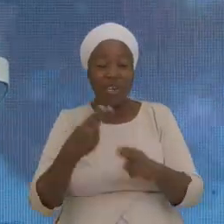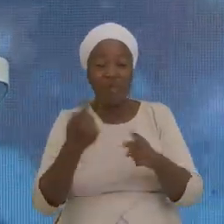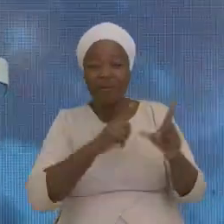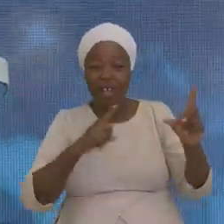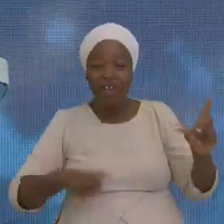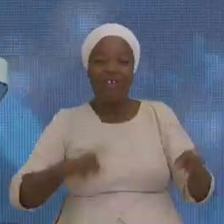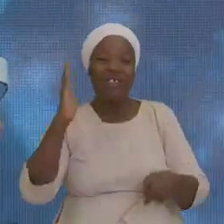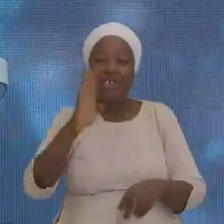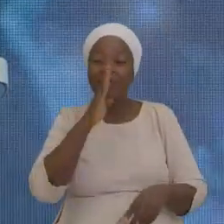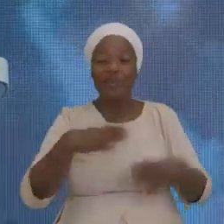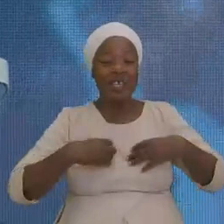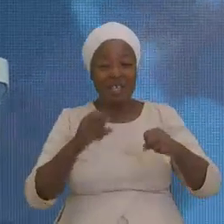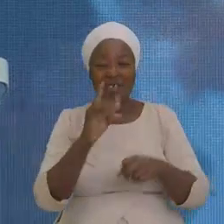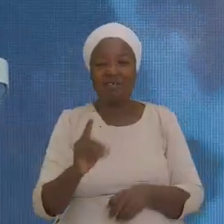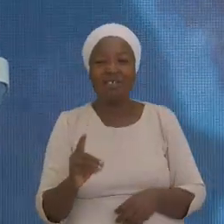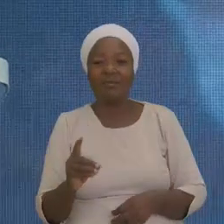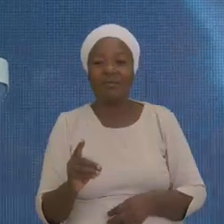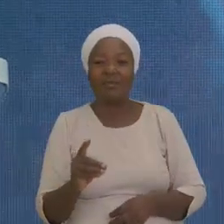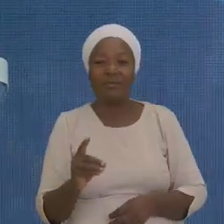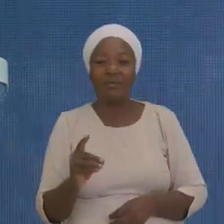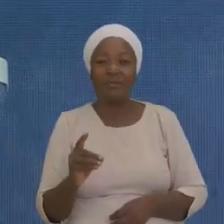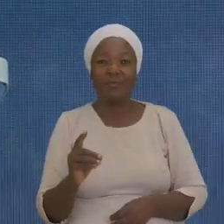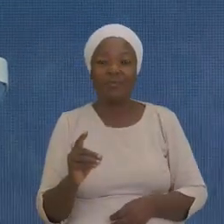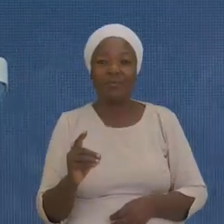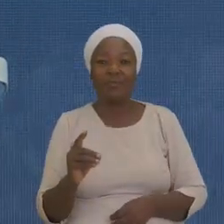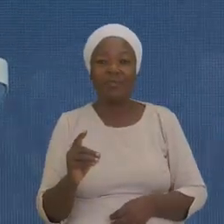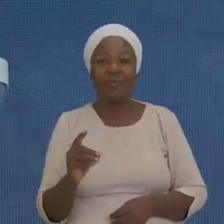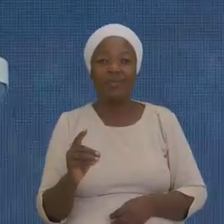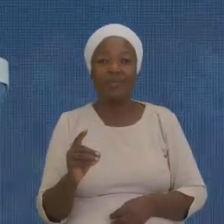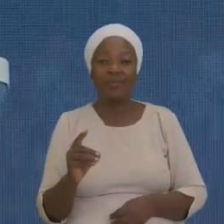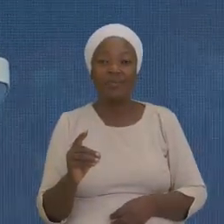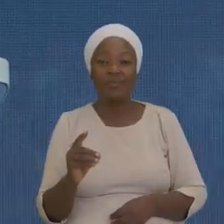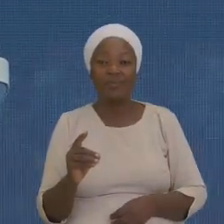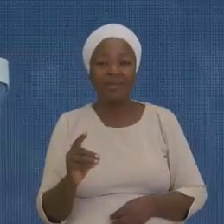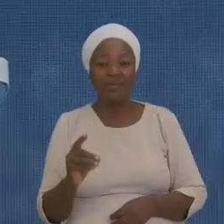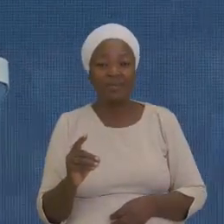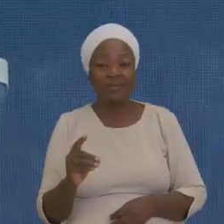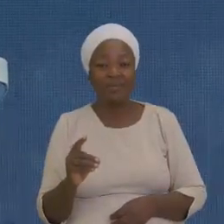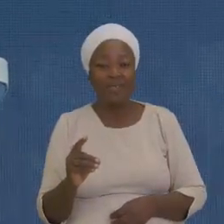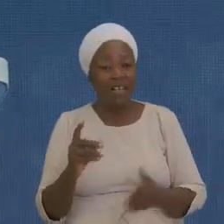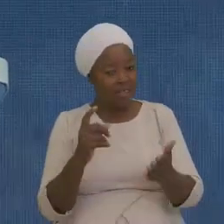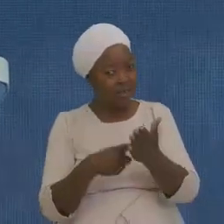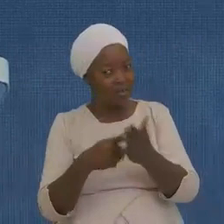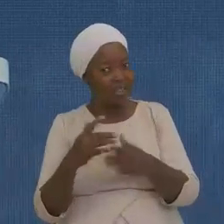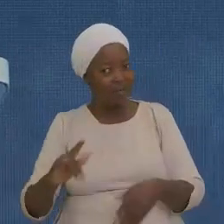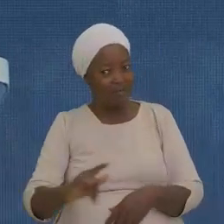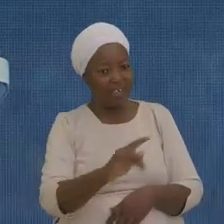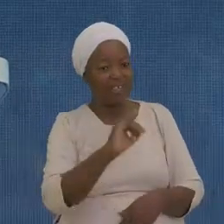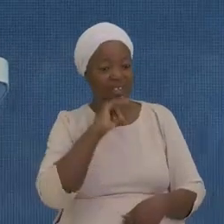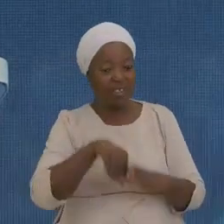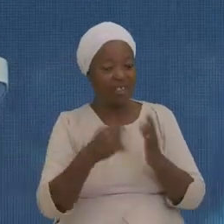shall be healed. So Sometimes the flight is in the morning.